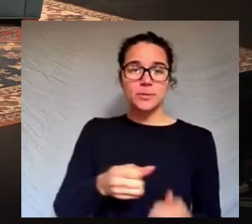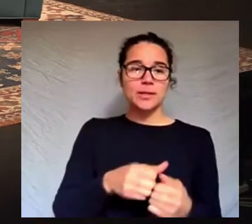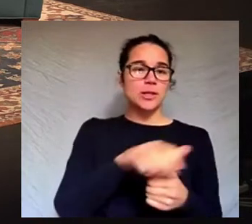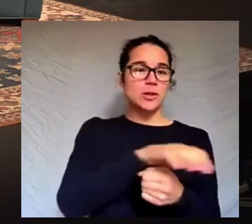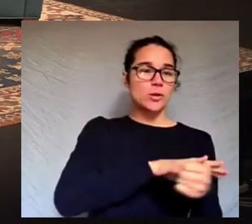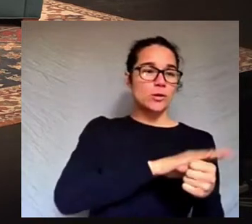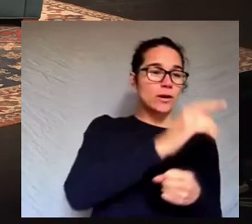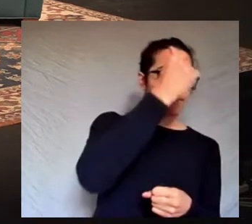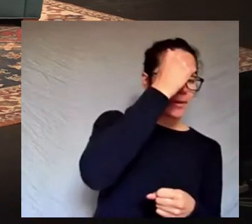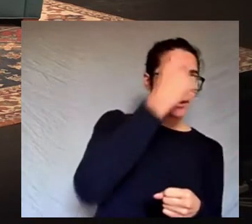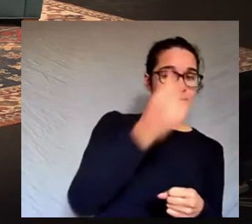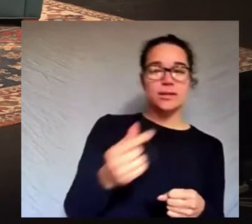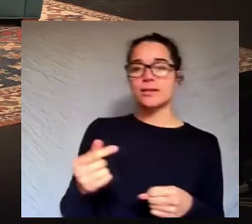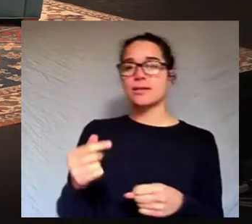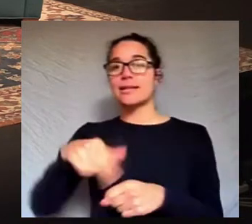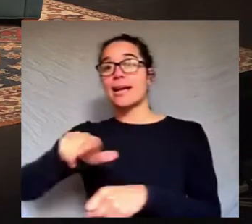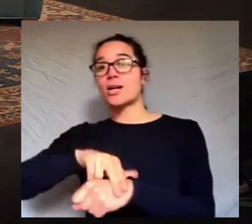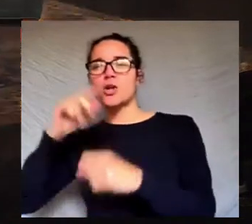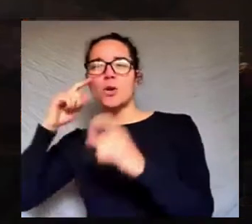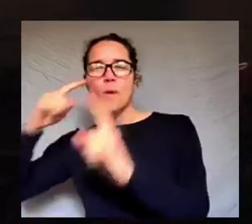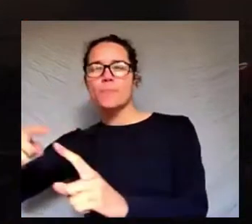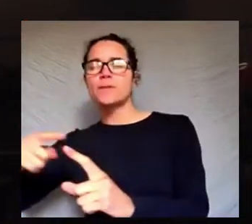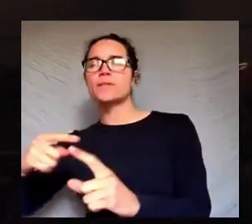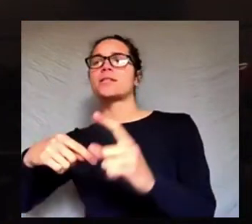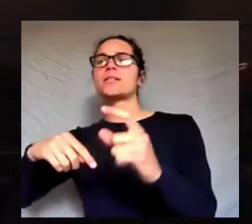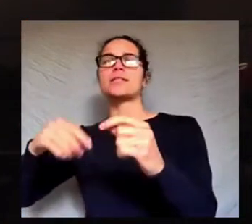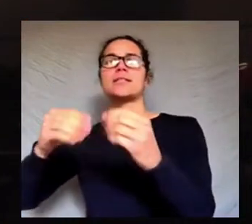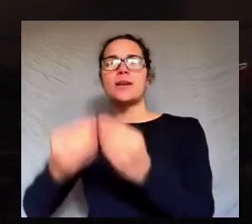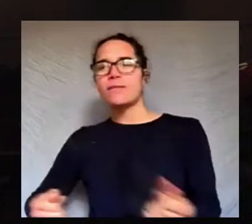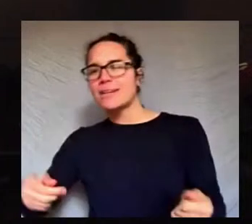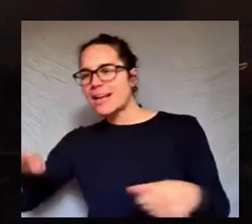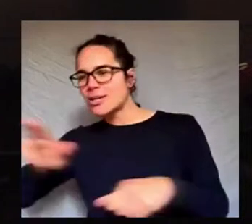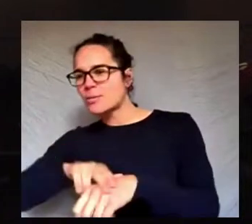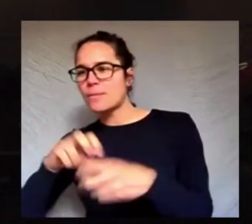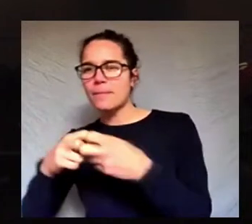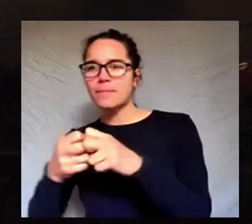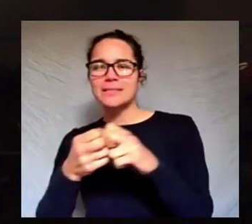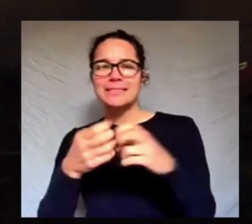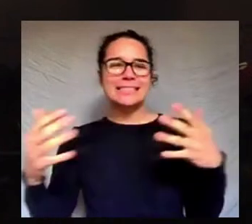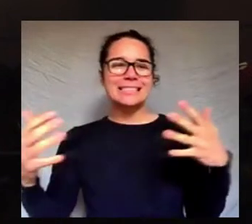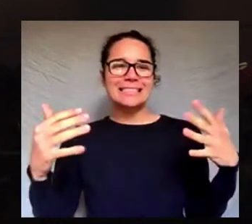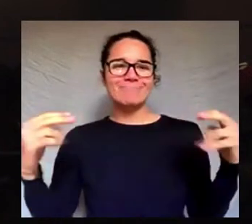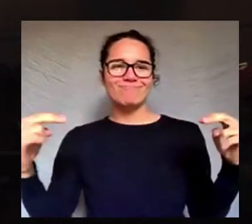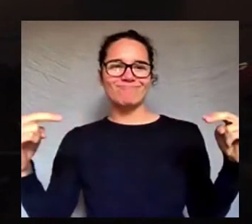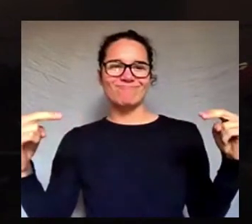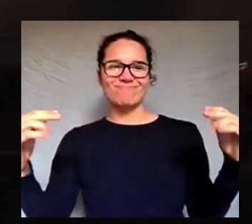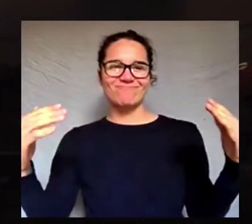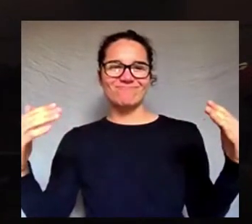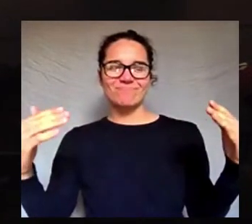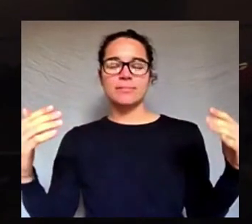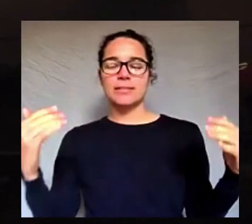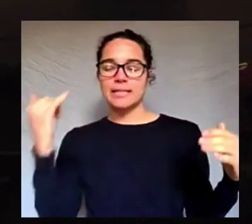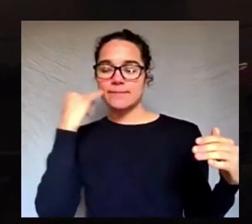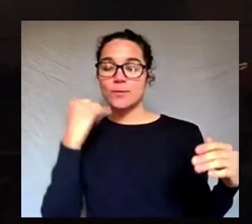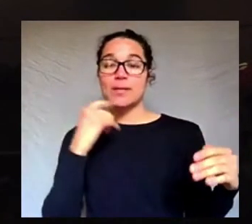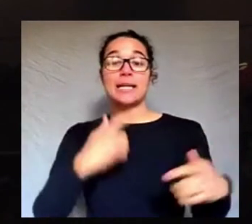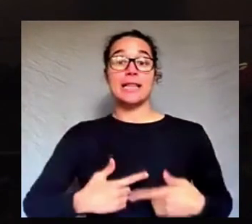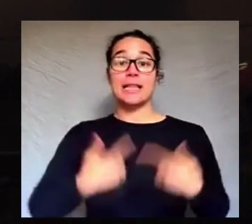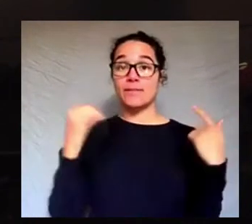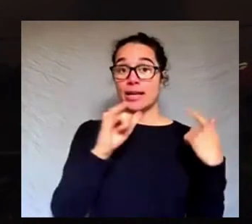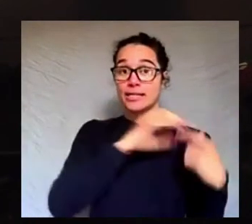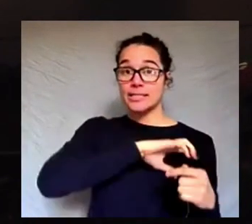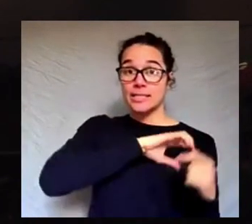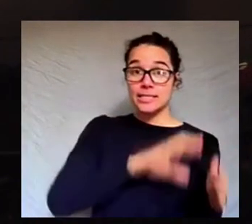national purpose, and the ability to solve national problems. And that if we are to live like a citizen in the way that